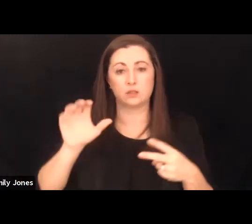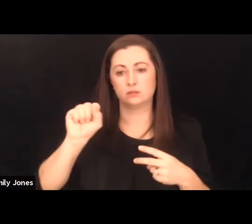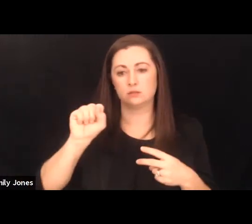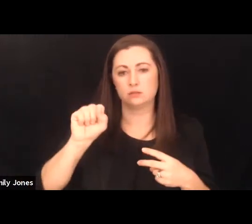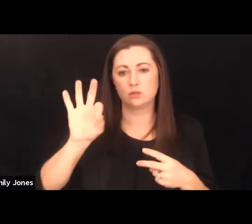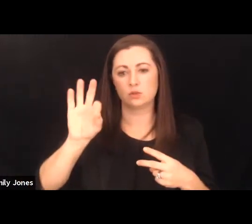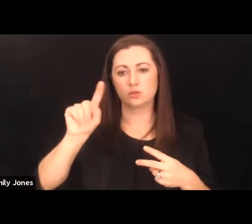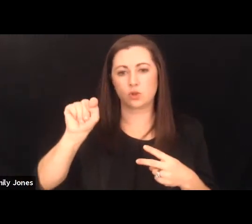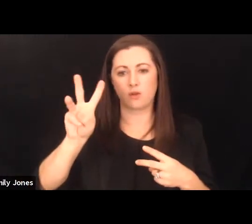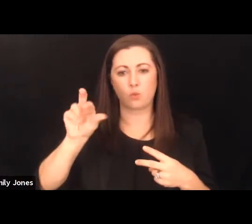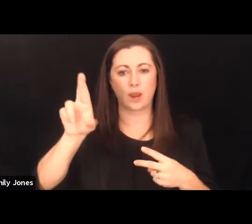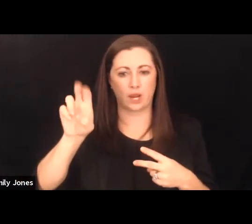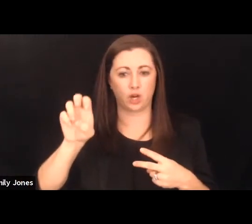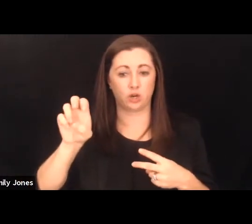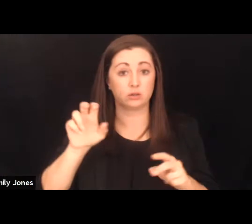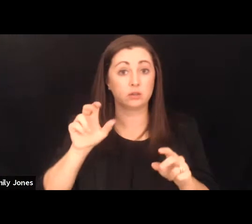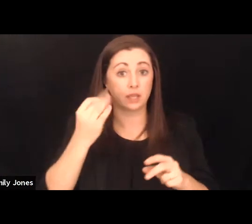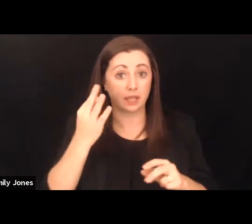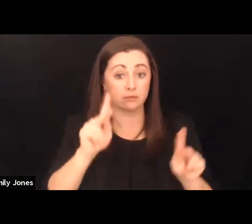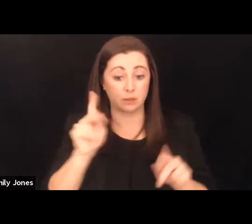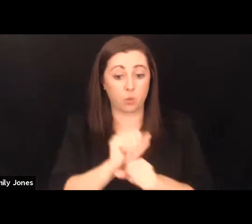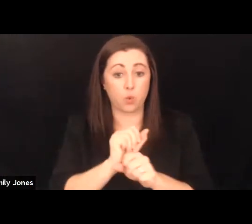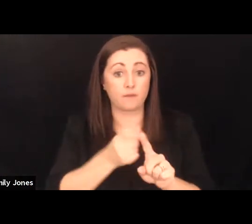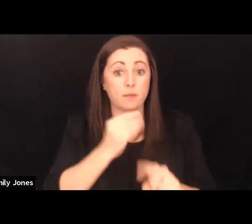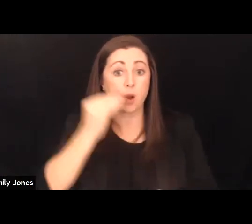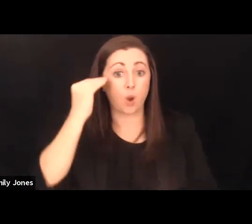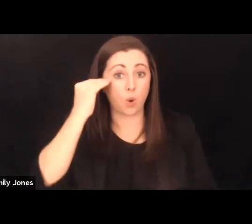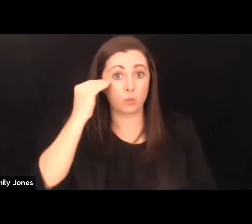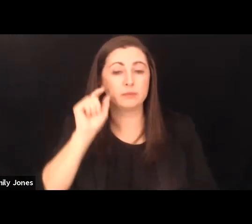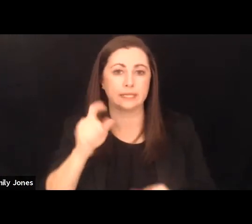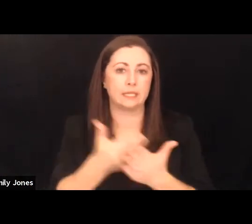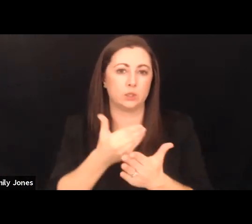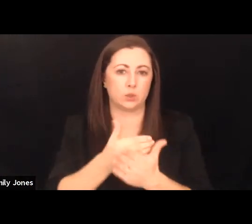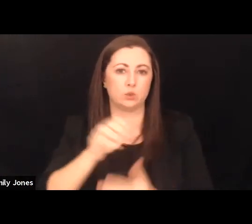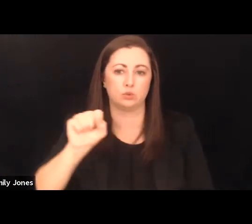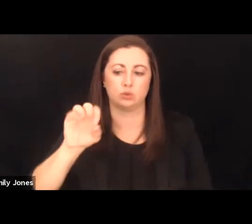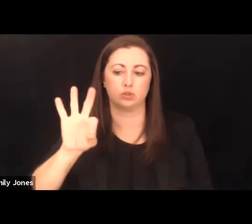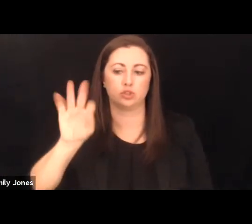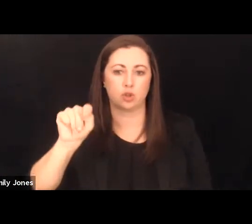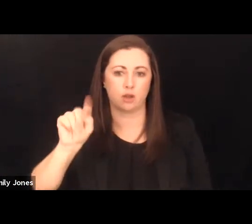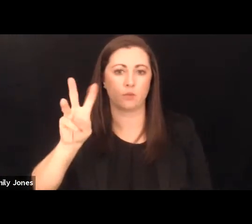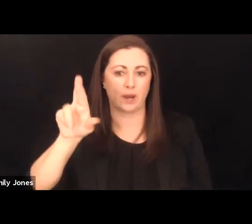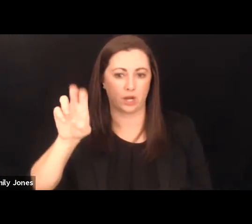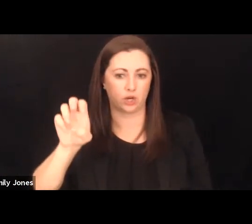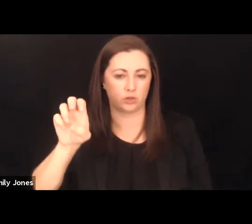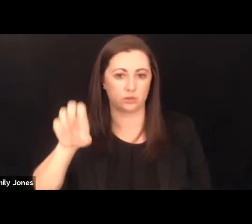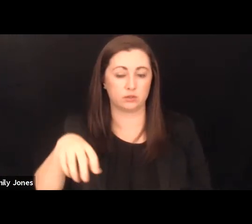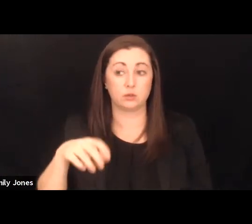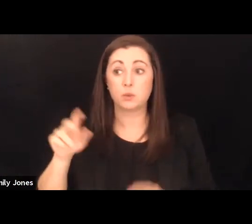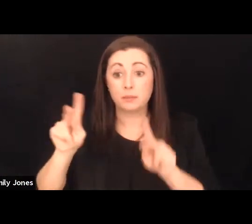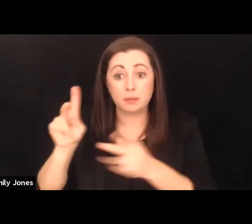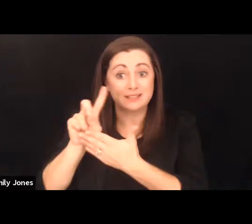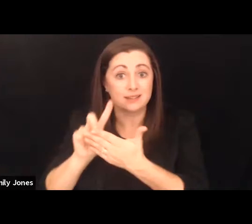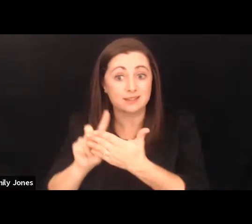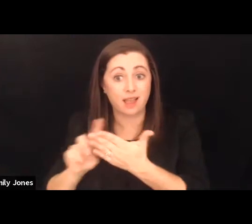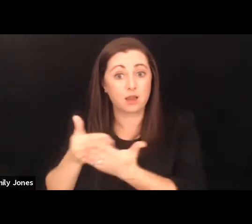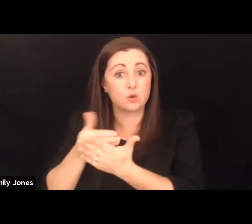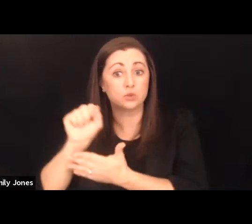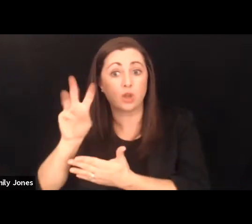going to need new software platforms. We need to make sure that when that software is designed, it's designed so that it is